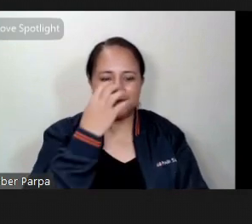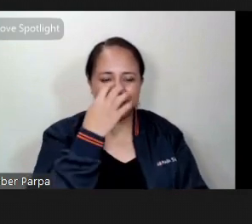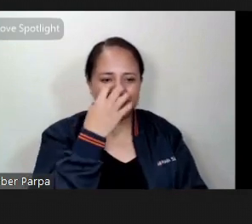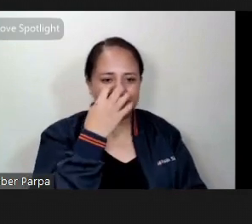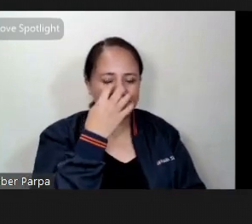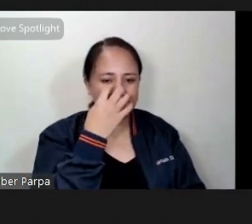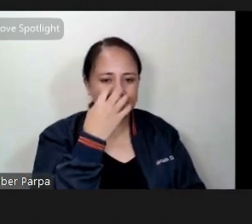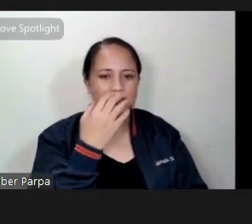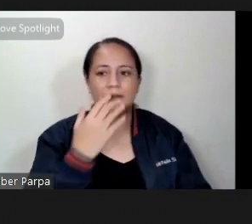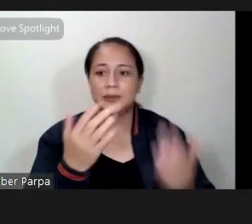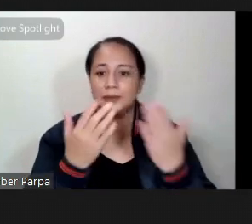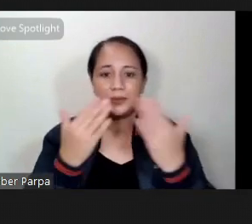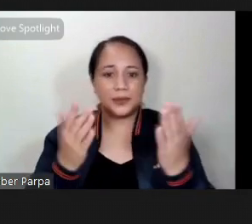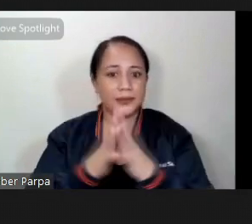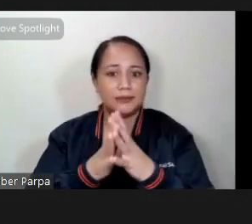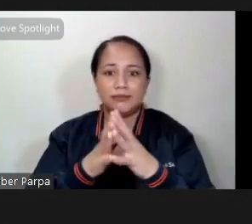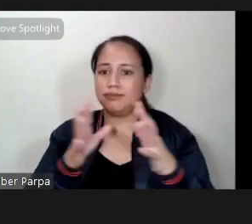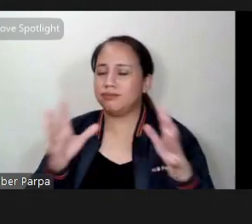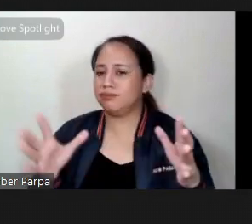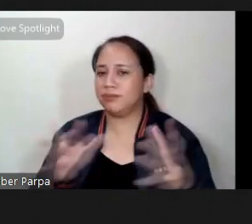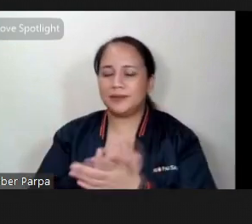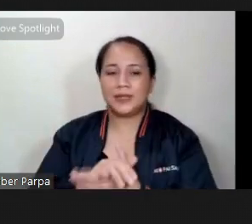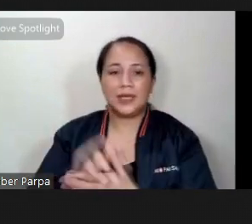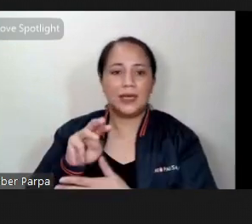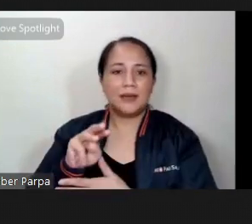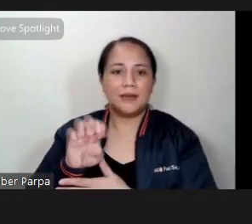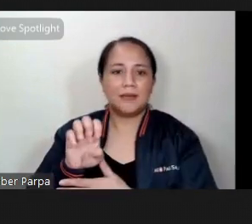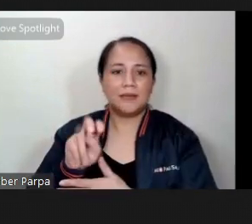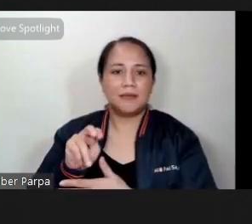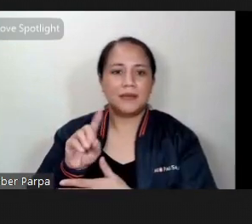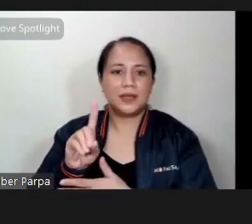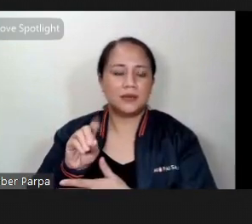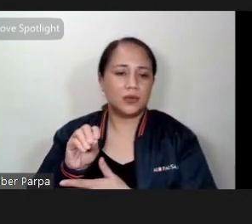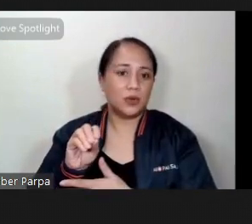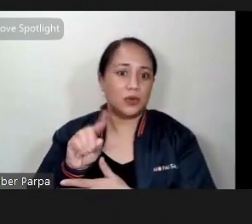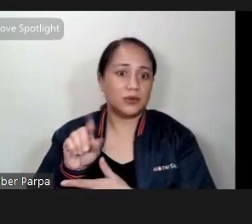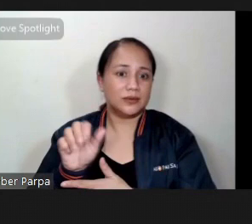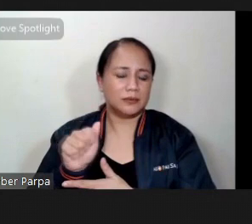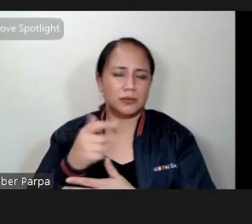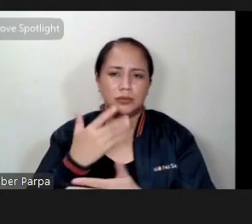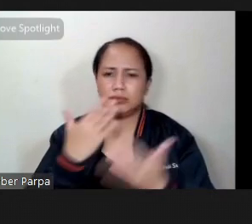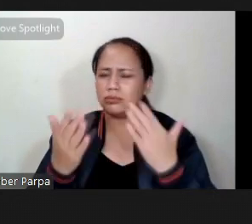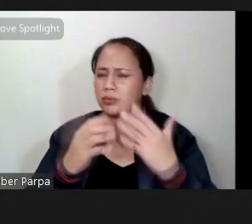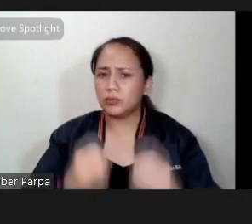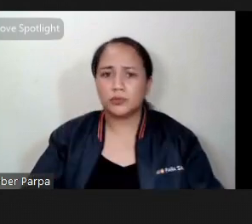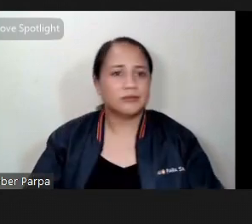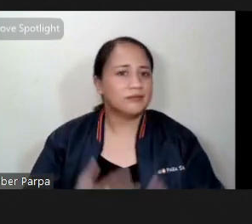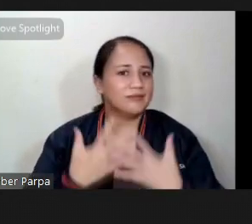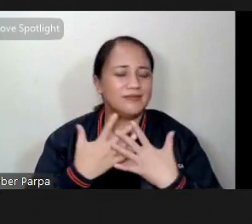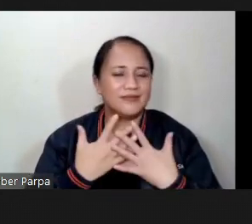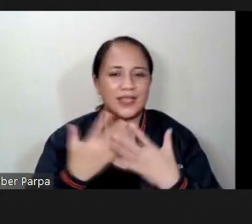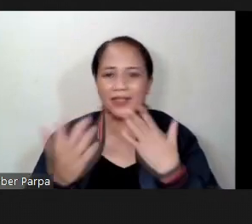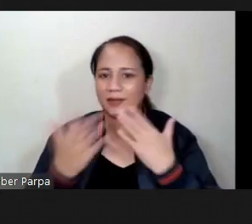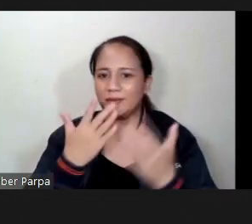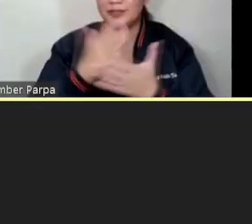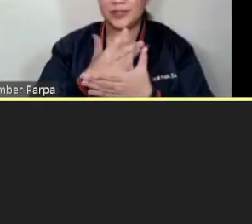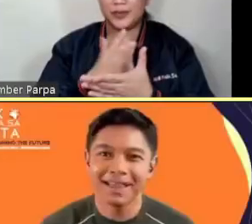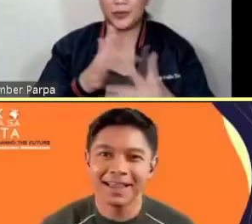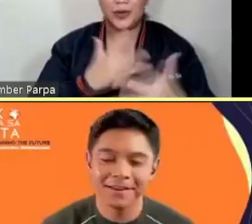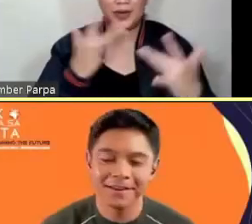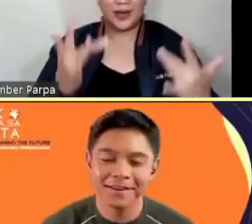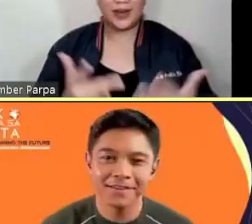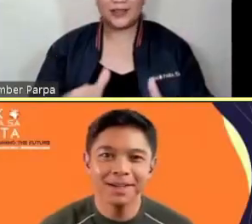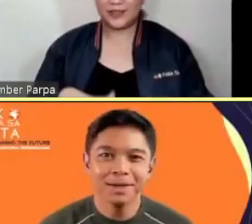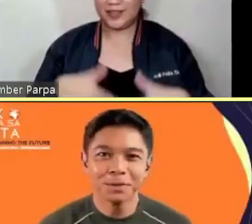Thank you so much, Miss Mendoza. That was truly inspirational. Thank you for sharing your heart and your